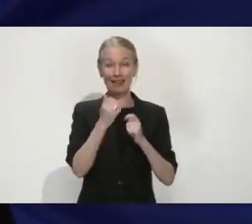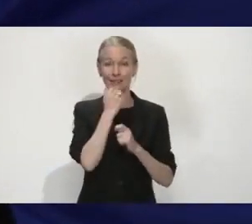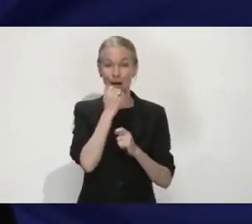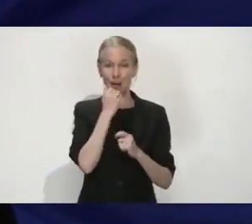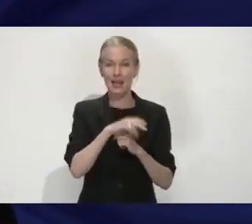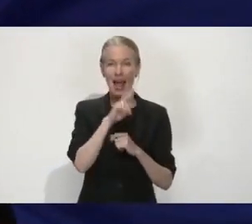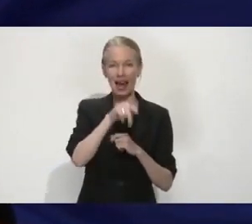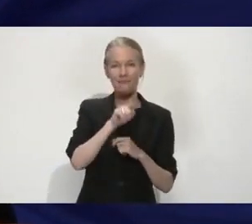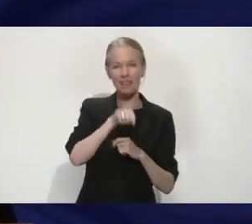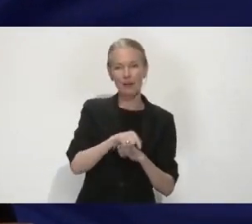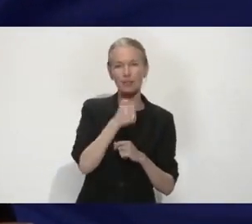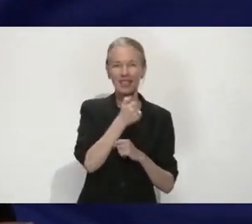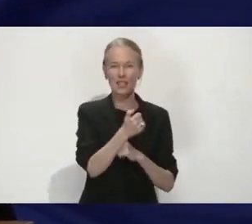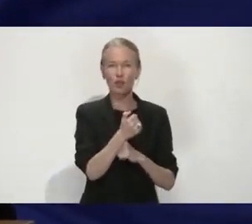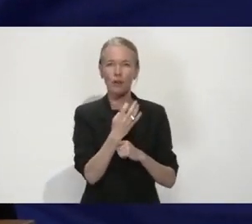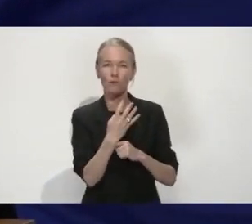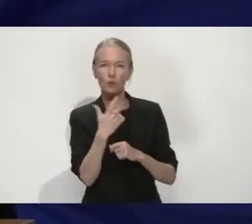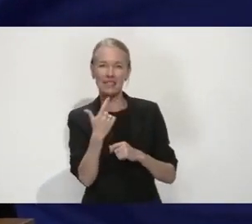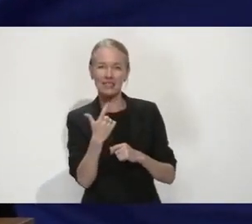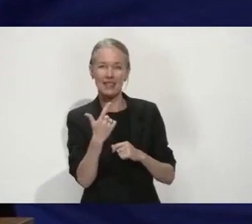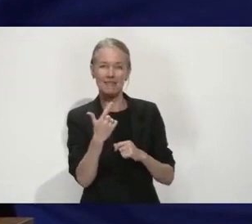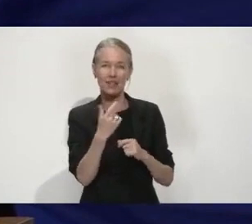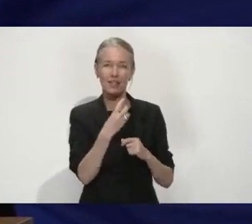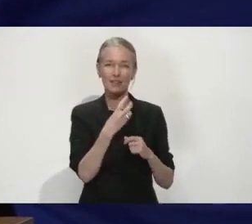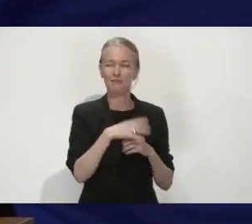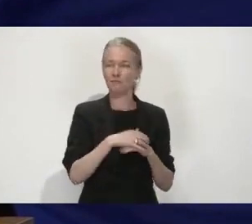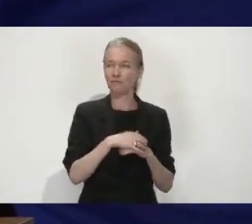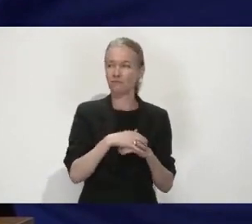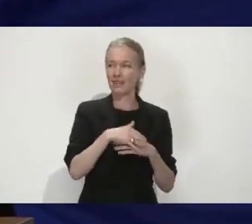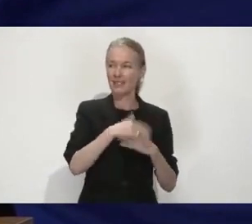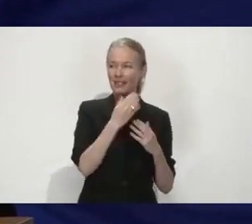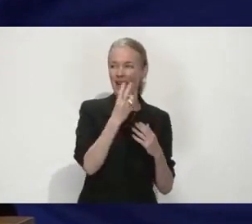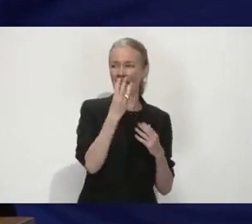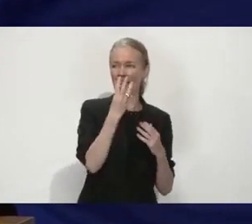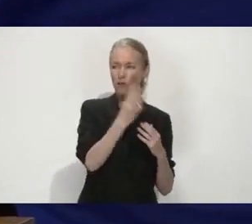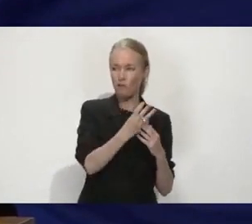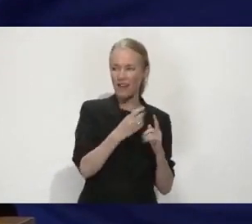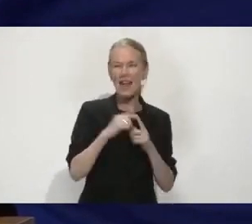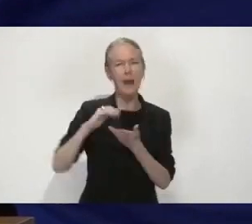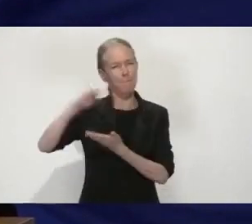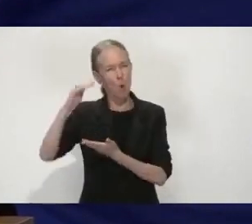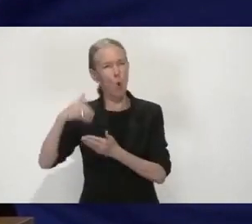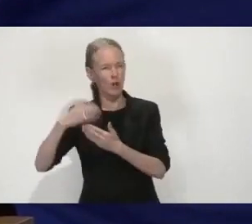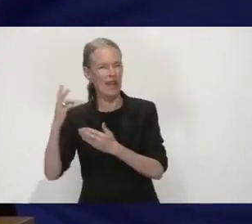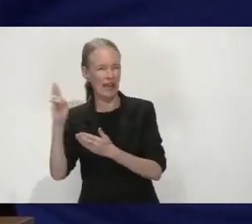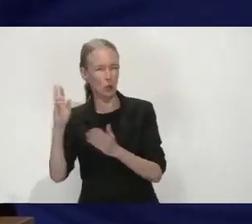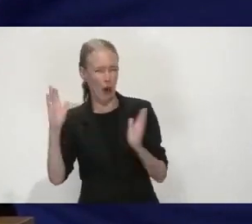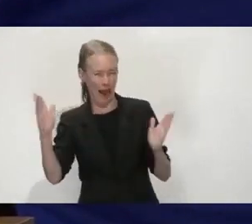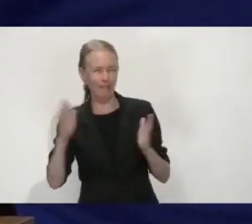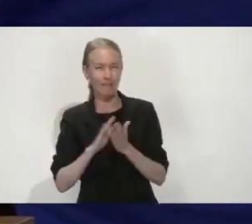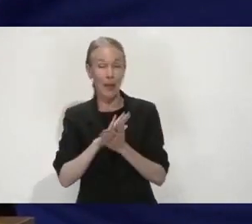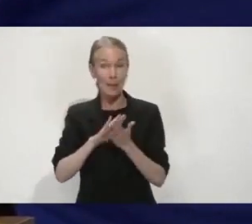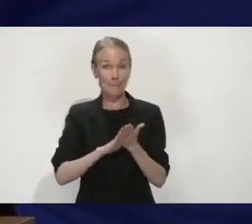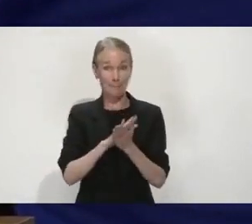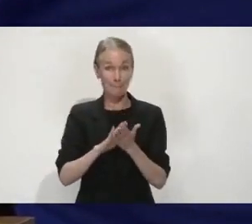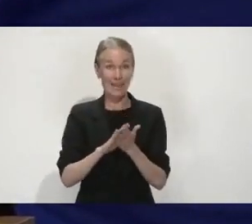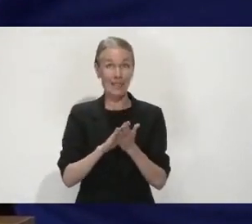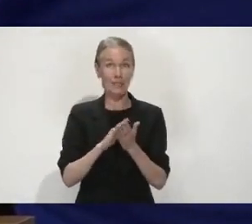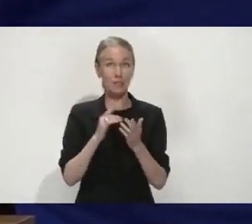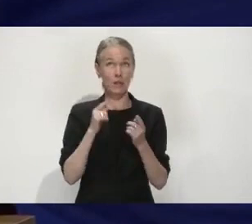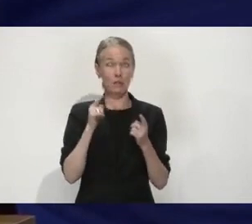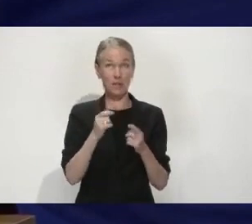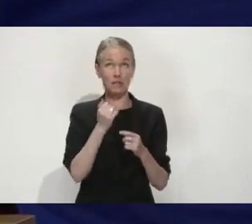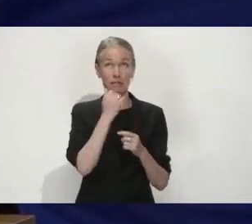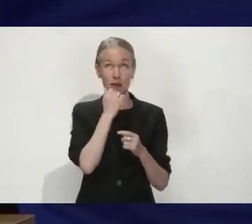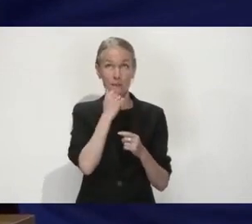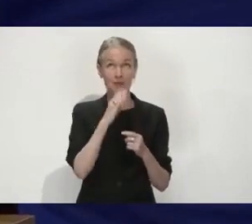11,647 day 3s, 9,871 day 12s, and those were the tests completed between